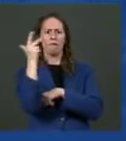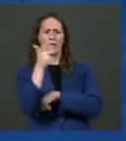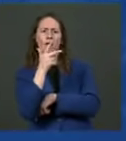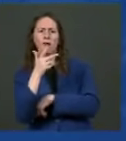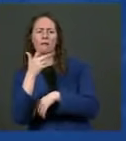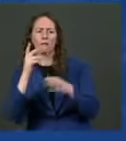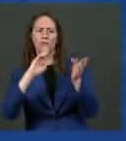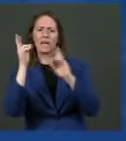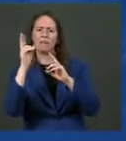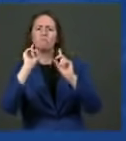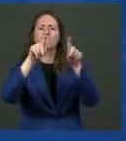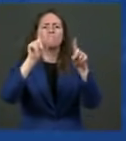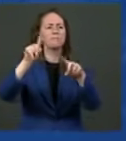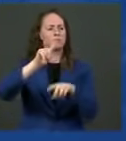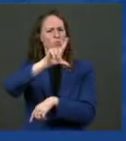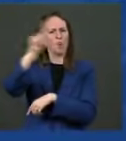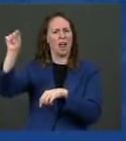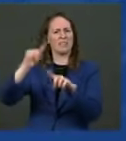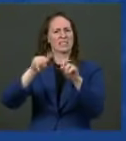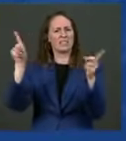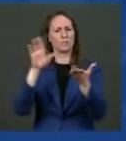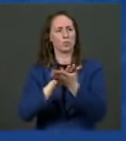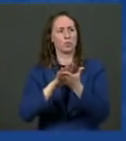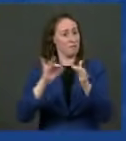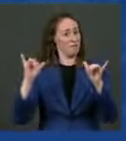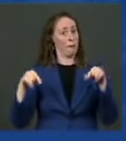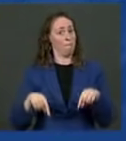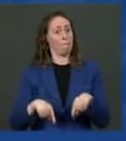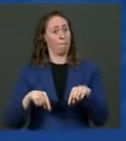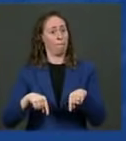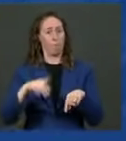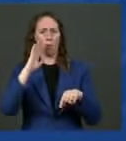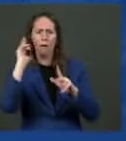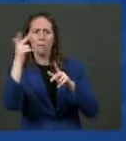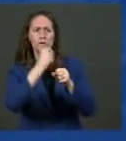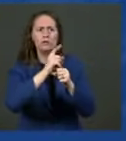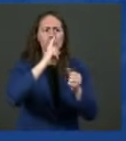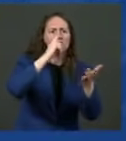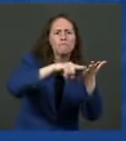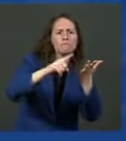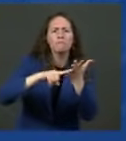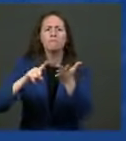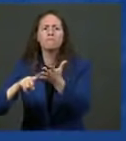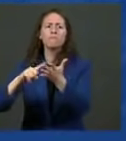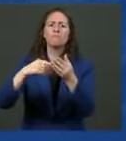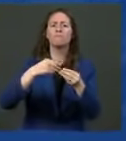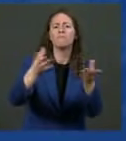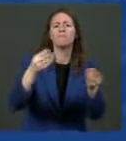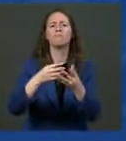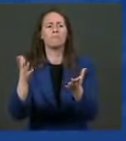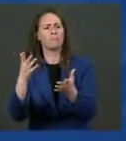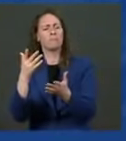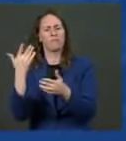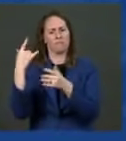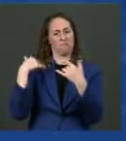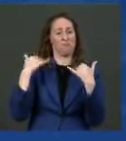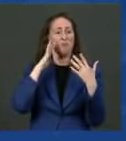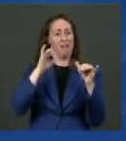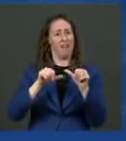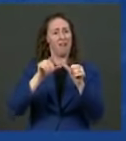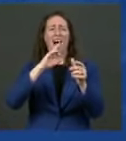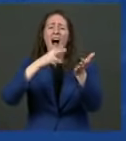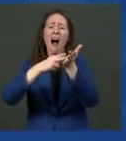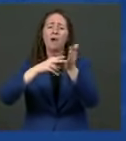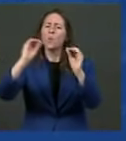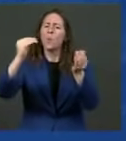Brooklyn, because you're going to continue through the month of September. So there's really no excuse to not be able. You can get vaccinated.